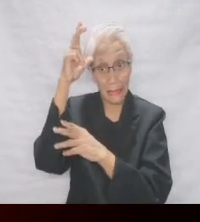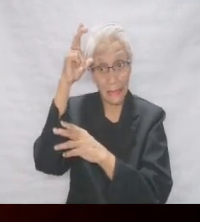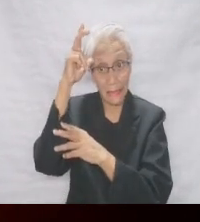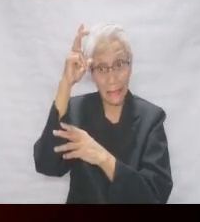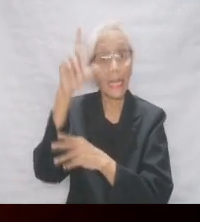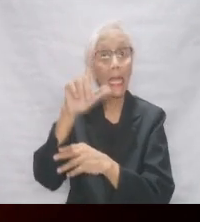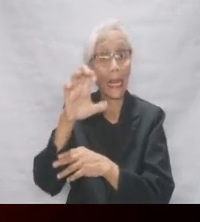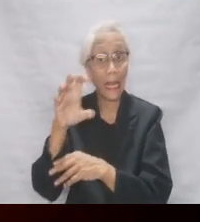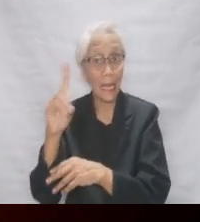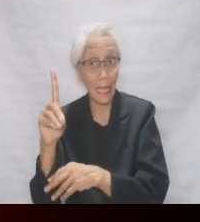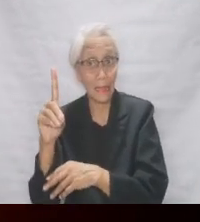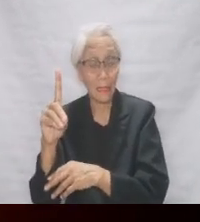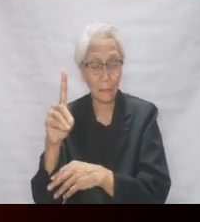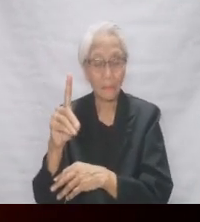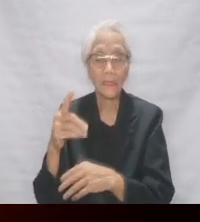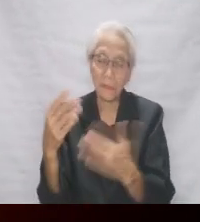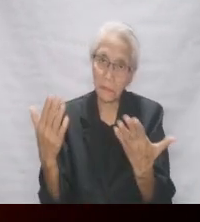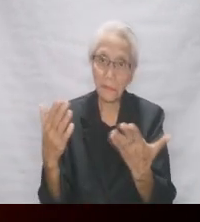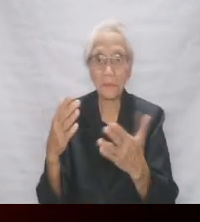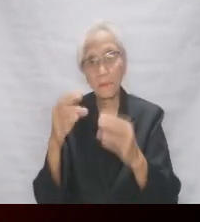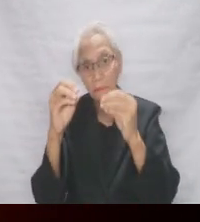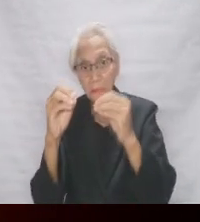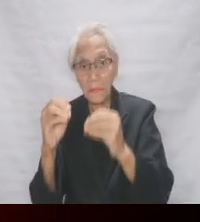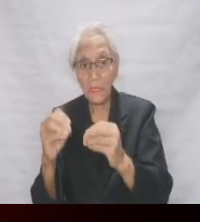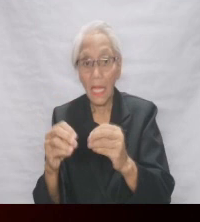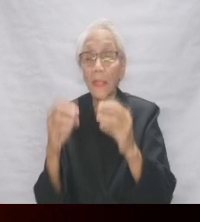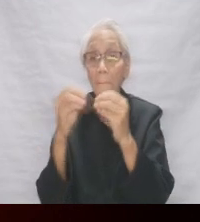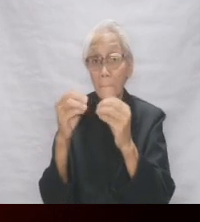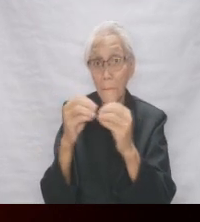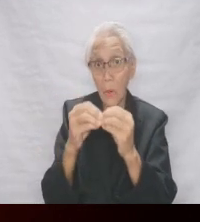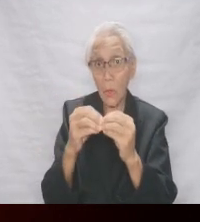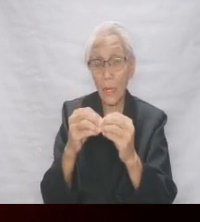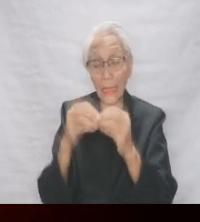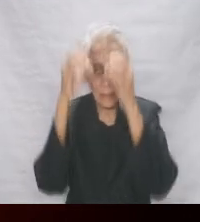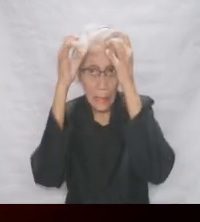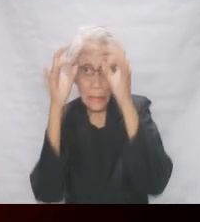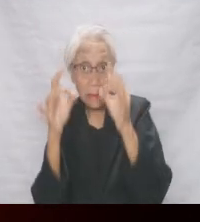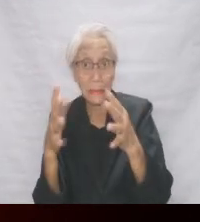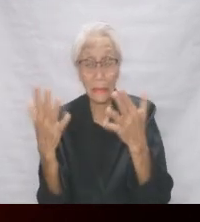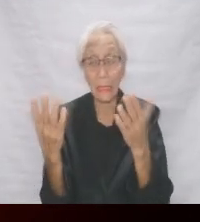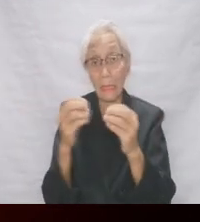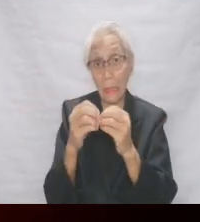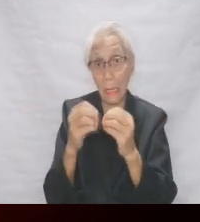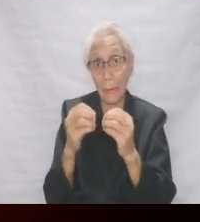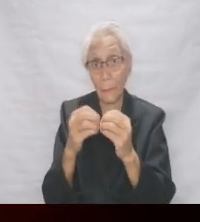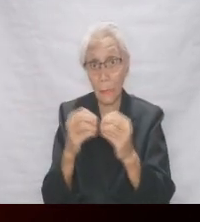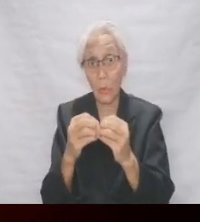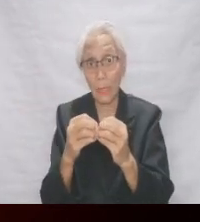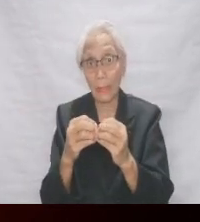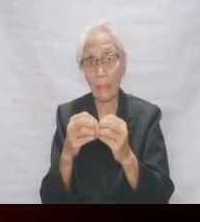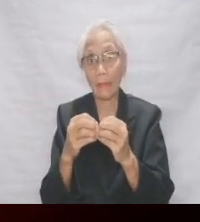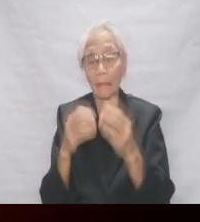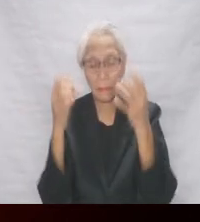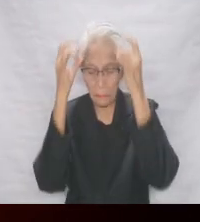churches. The more explicit the teachings, the more dangerous the cult becomes. Halimbawa, palaging